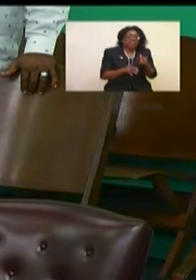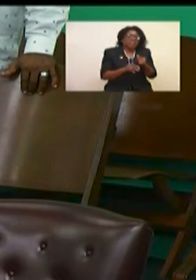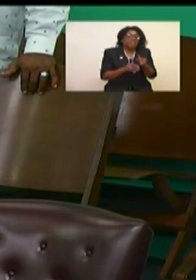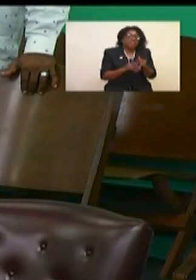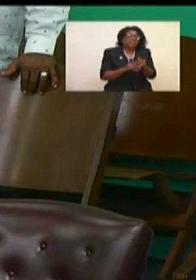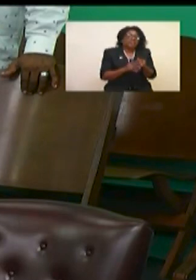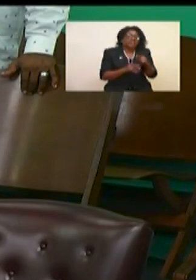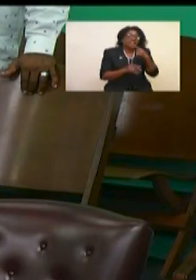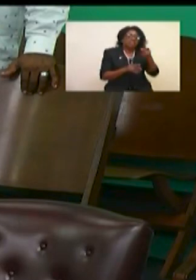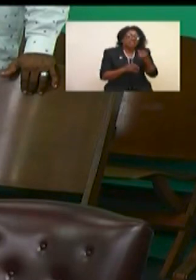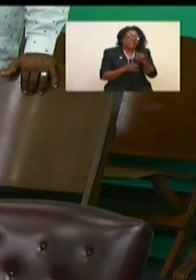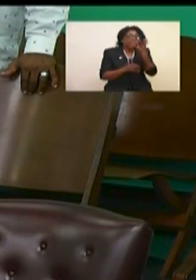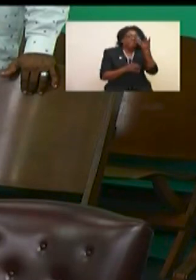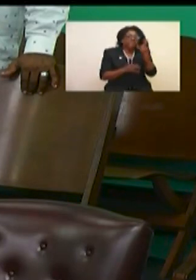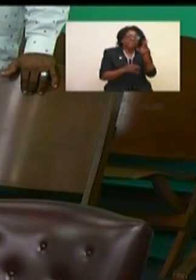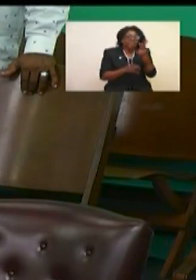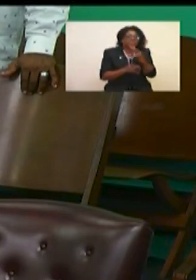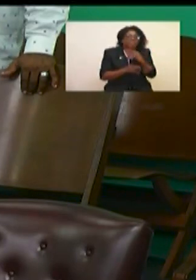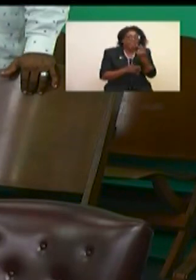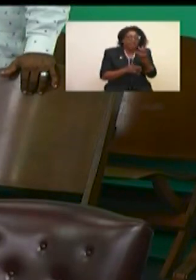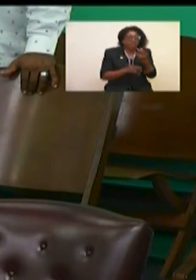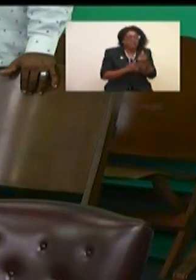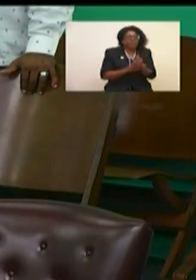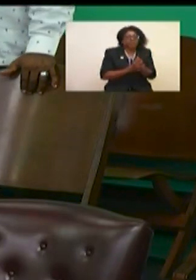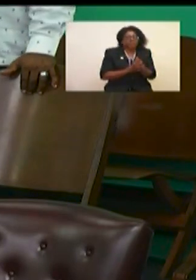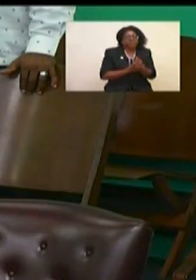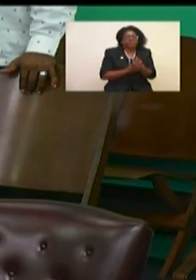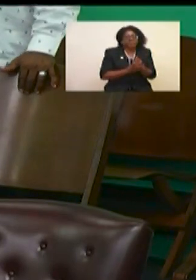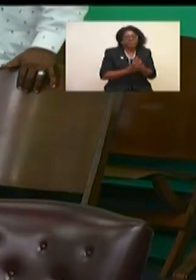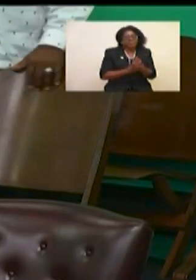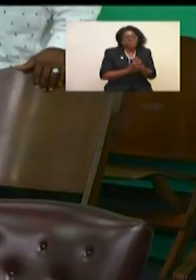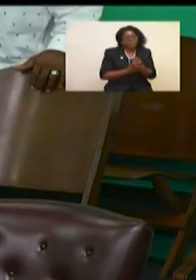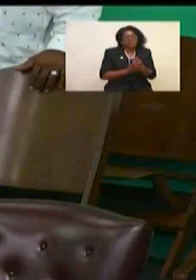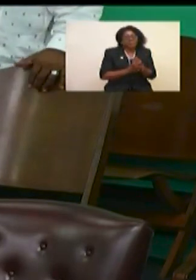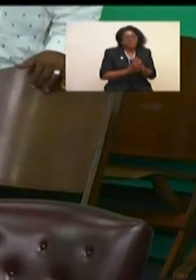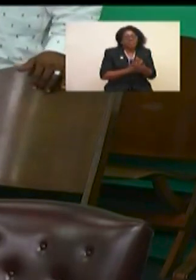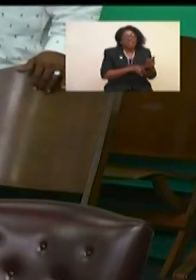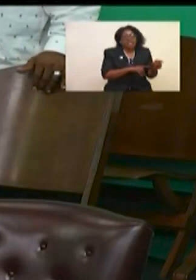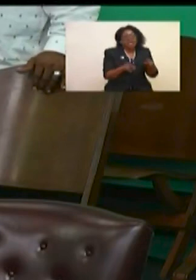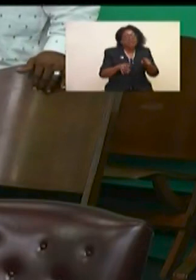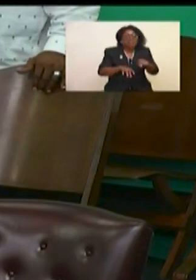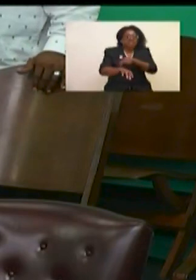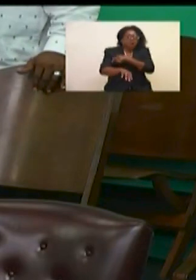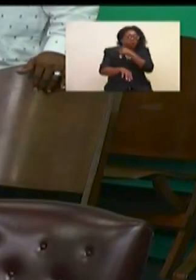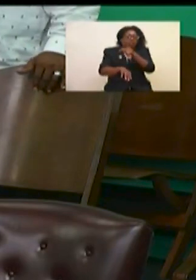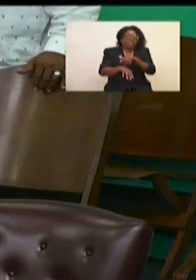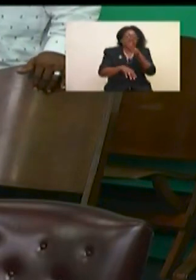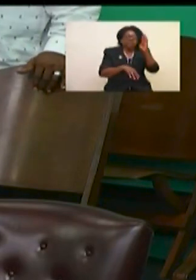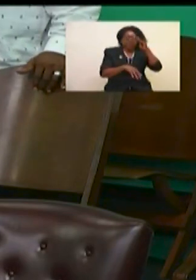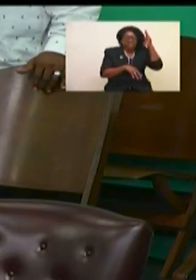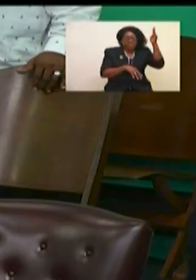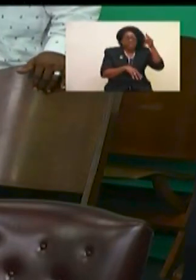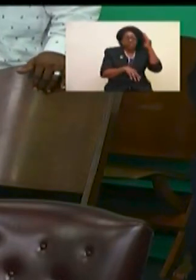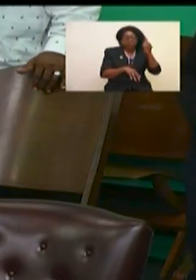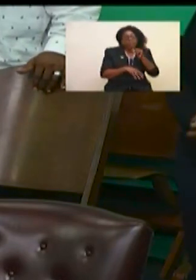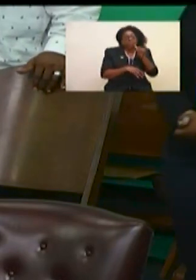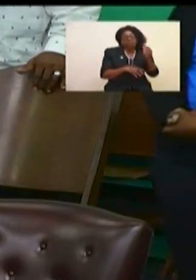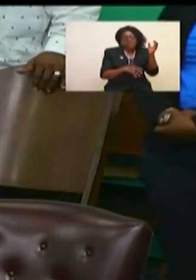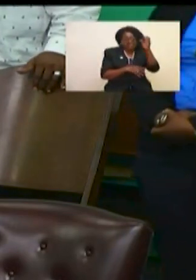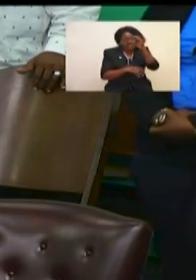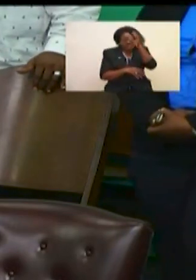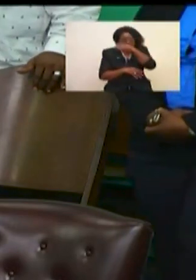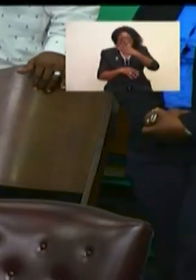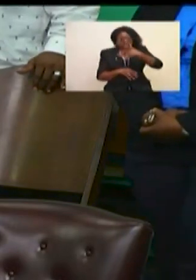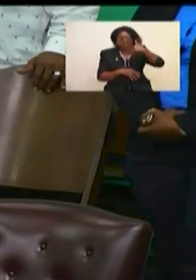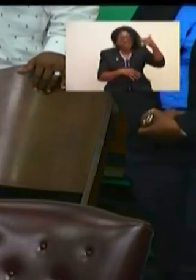vernacular, they said, "Shut your mouth." As long as Bartimaeus wasn't seeking to better his